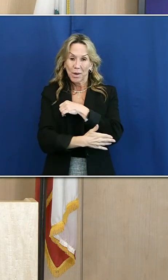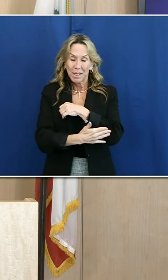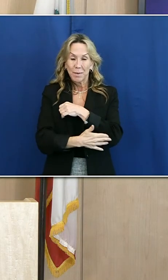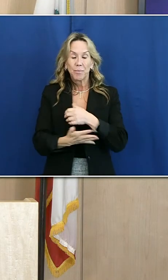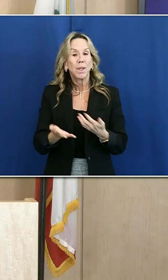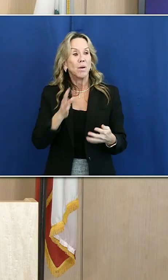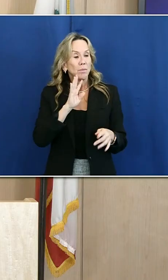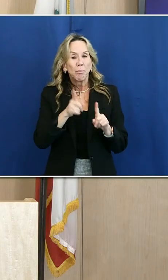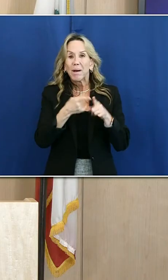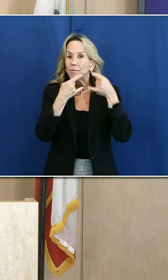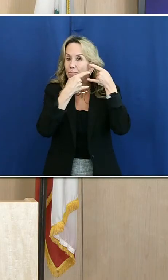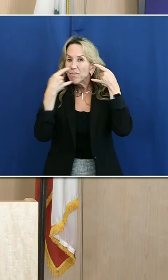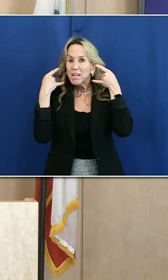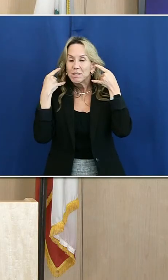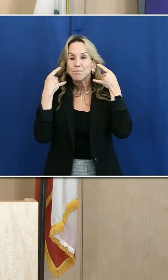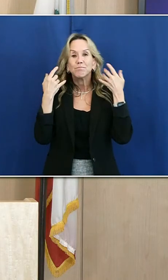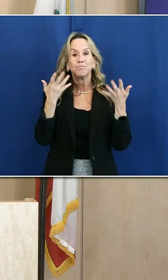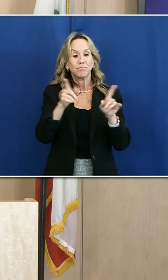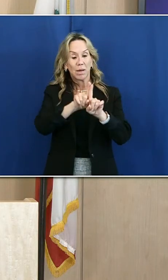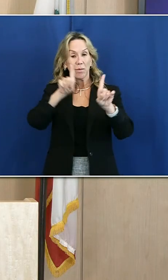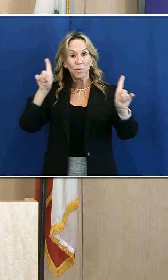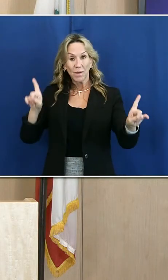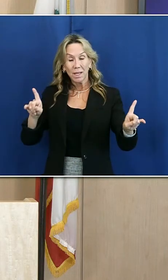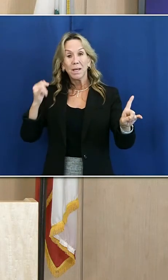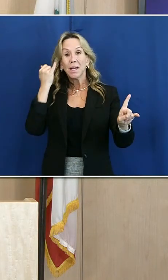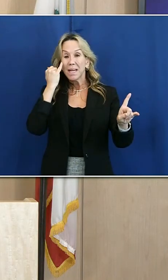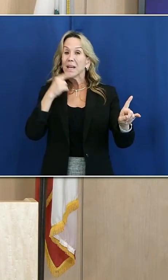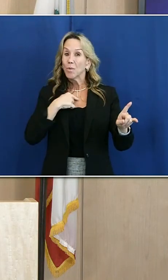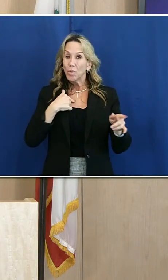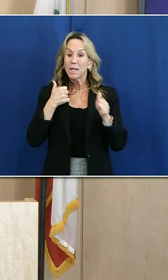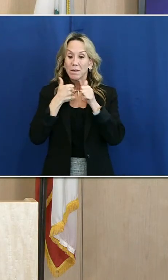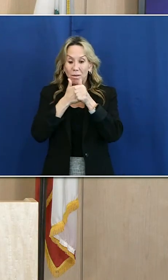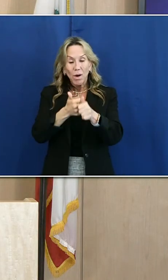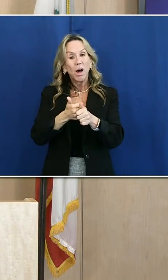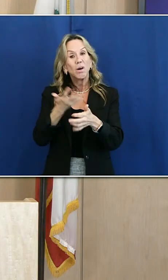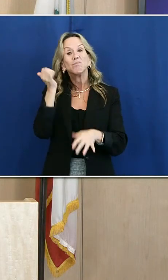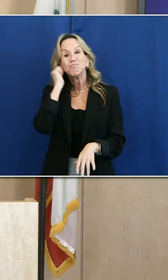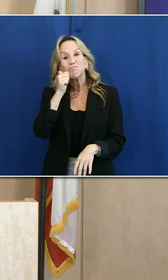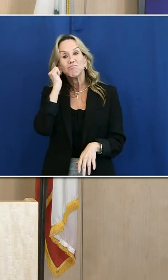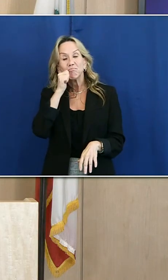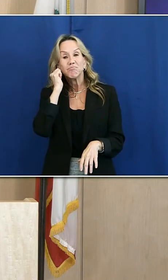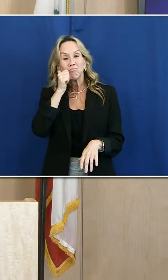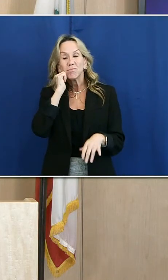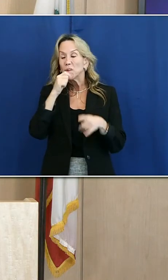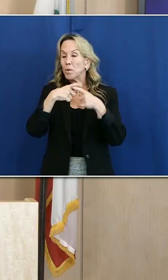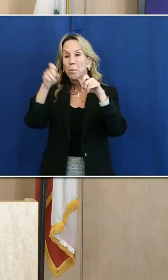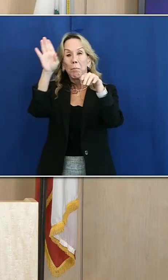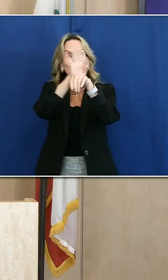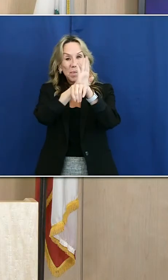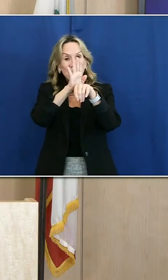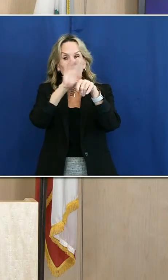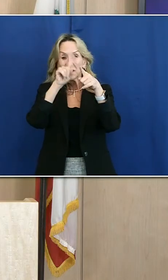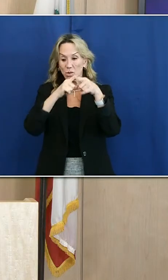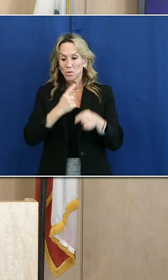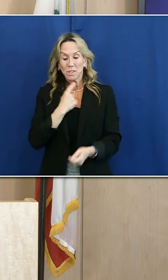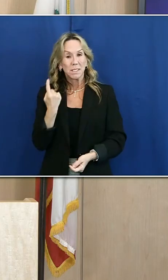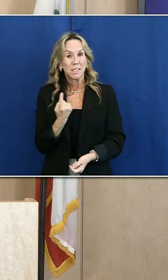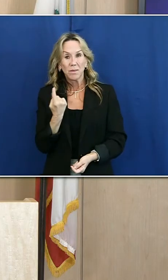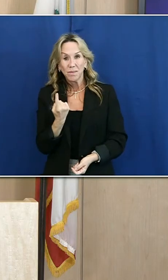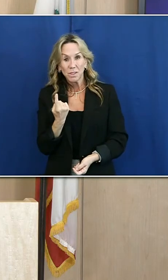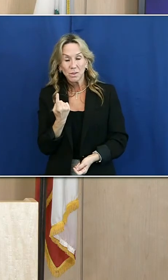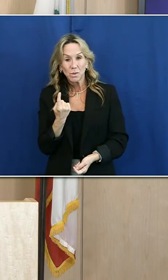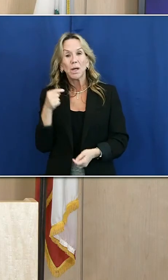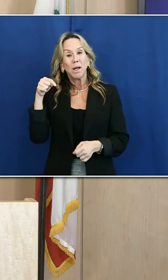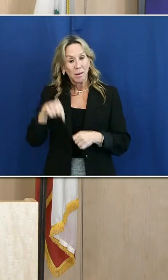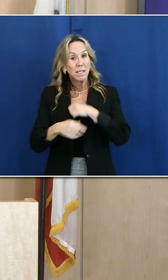and we talk about the physical distancing. If we do those things routinely at the industry level all the way down to the individual level, this county